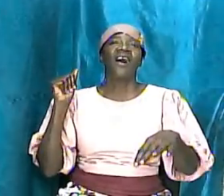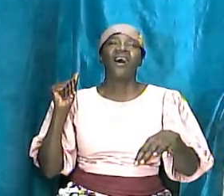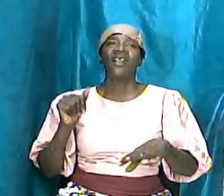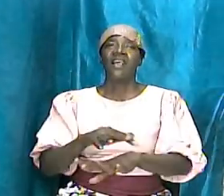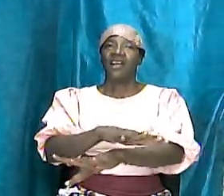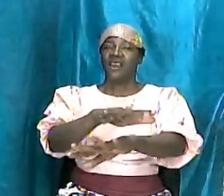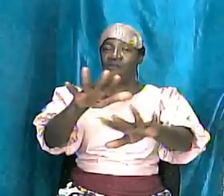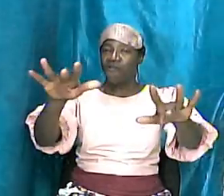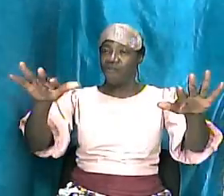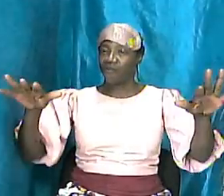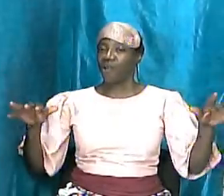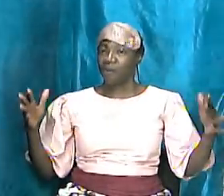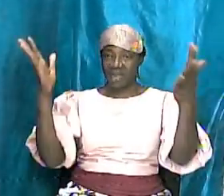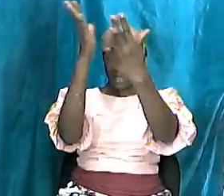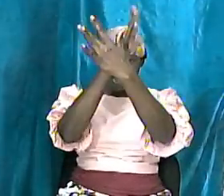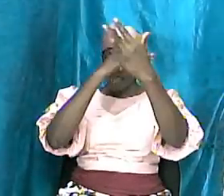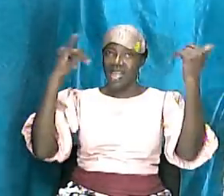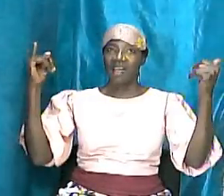firmament heaven,